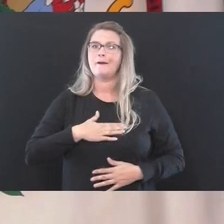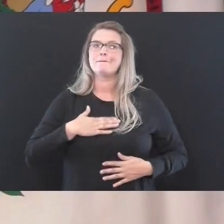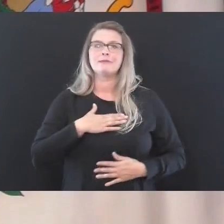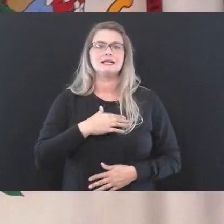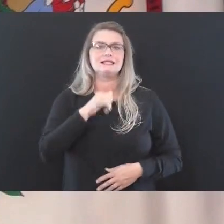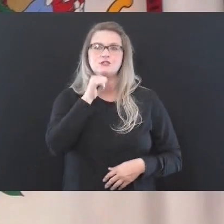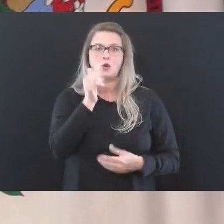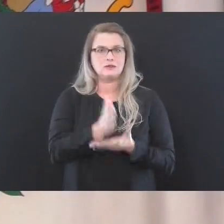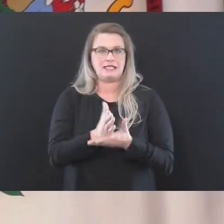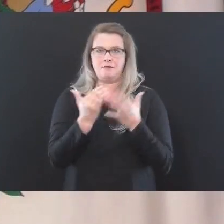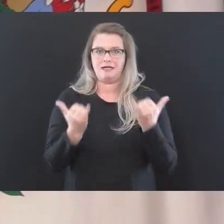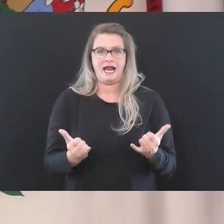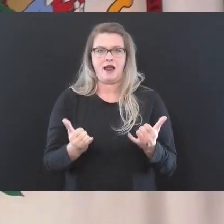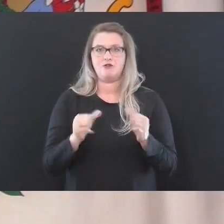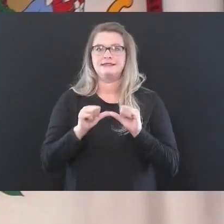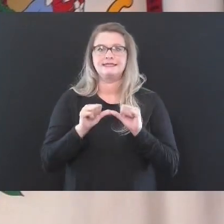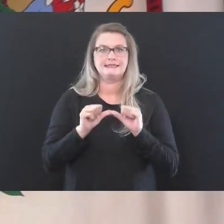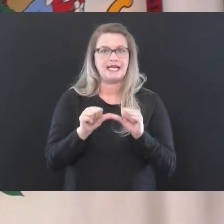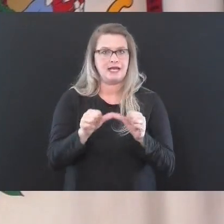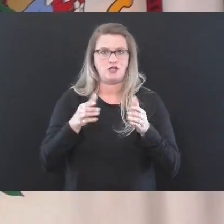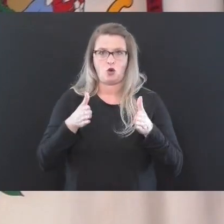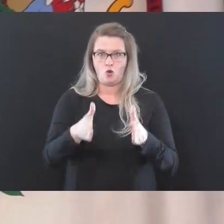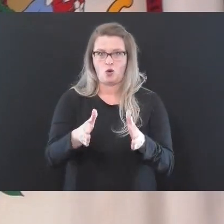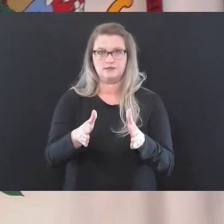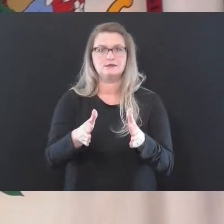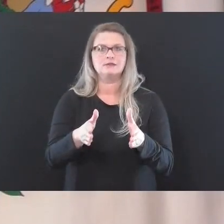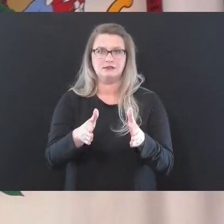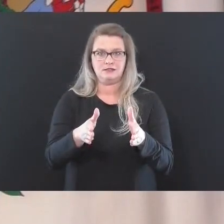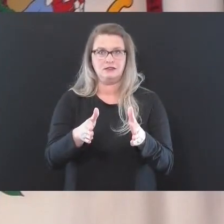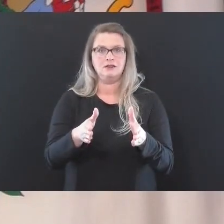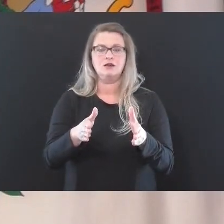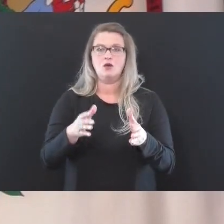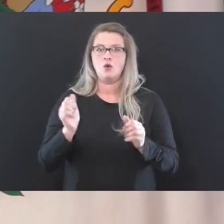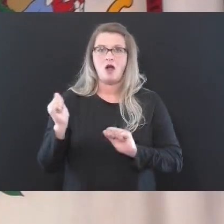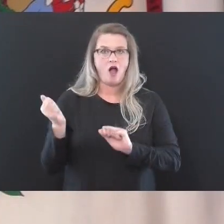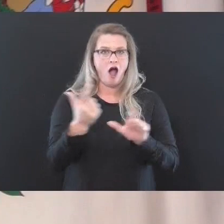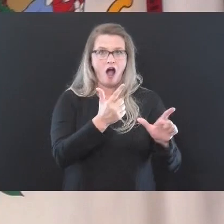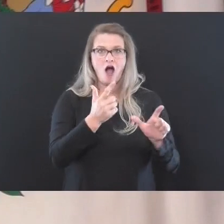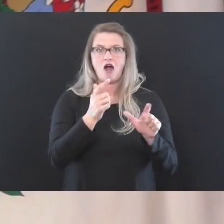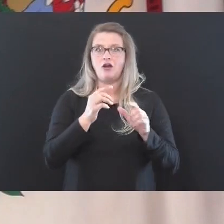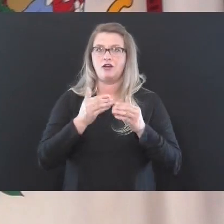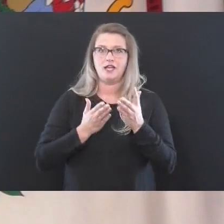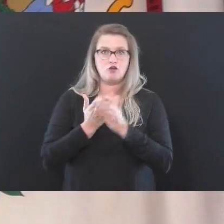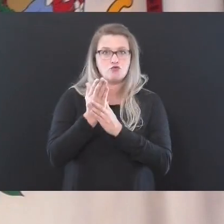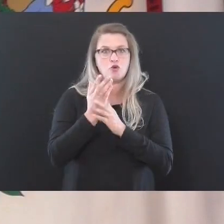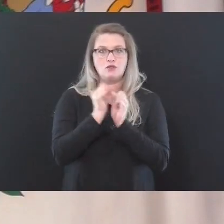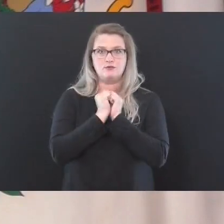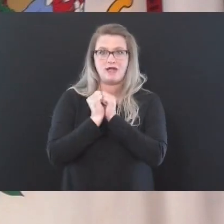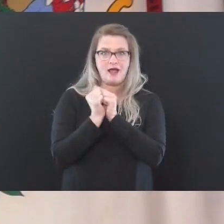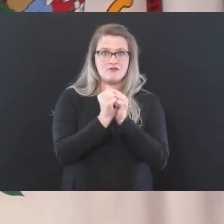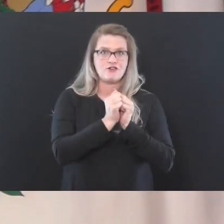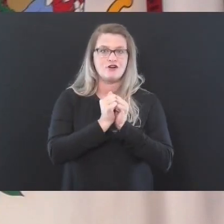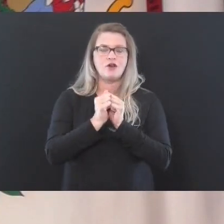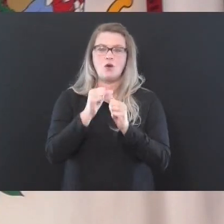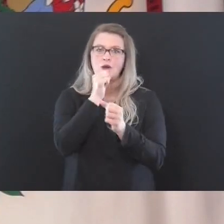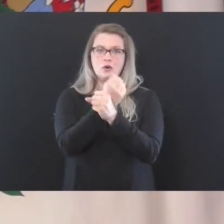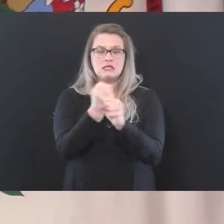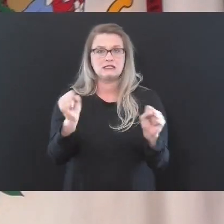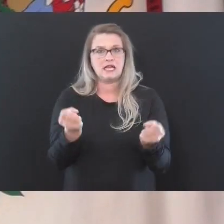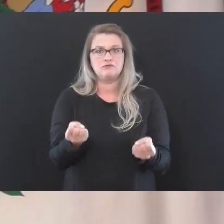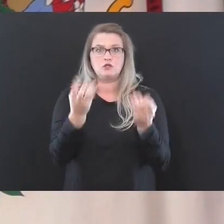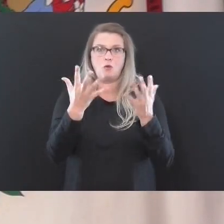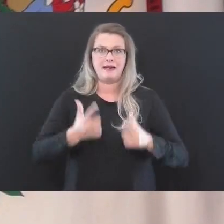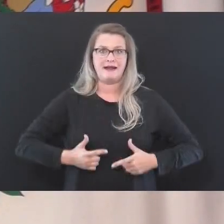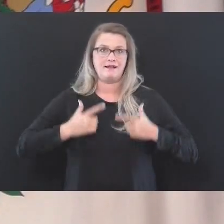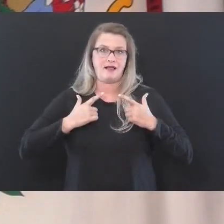switch. Stay the course. Let's all run across this finish line together. We're going to save so many lives if we